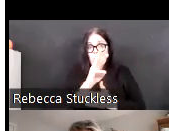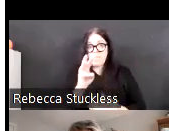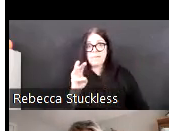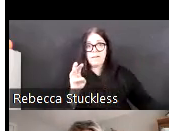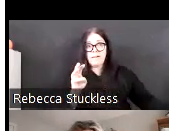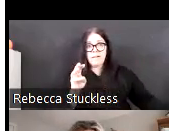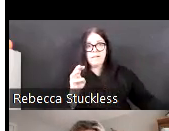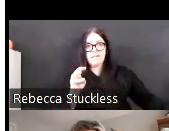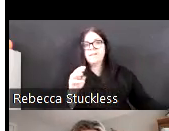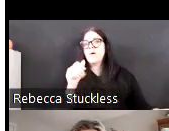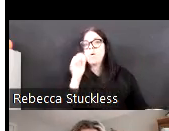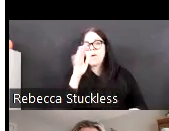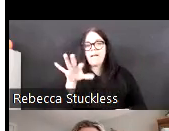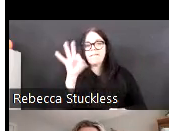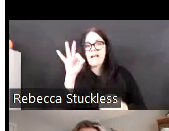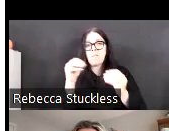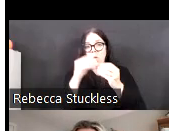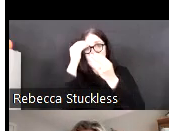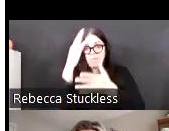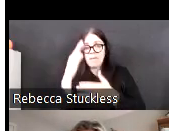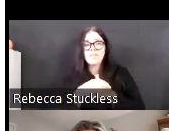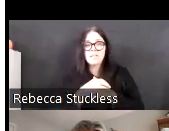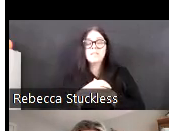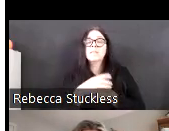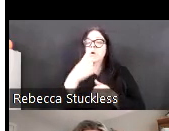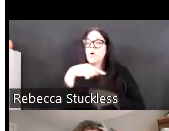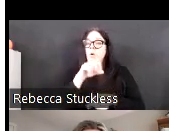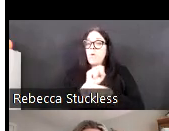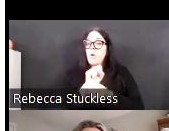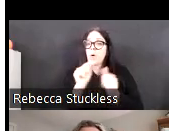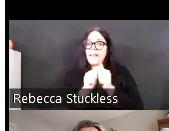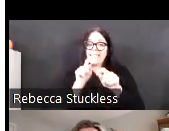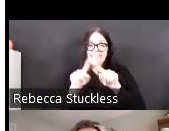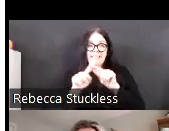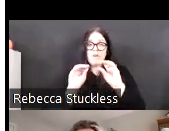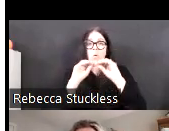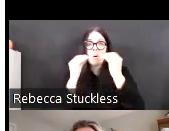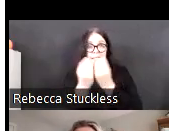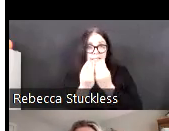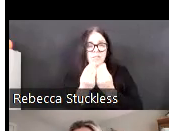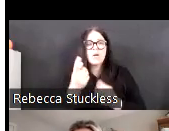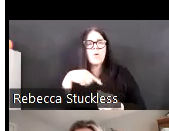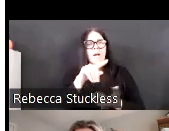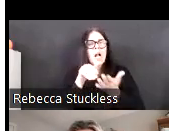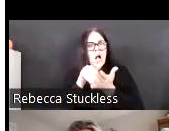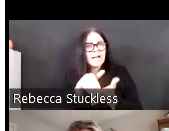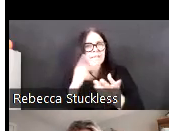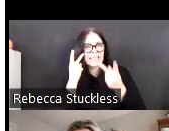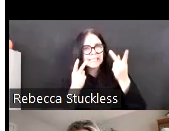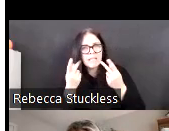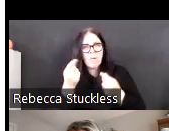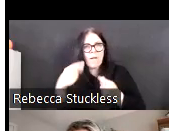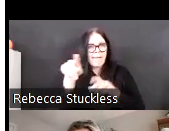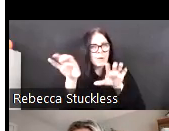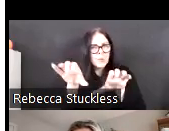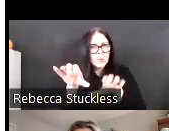more information there as well. But as we work with different organizations, we often are seeing what they're doing and how